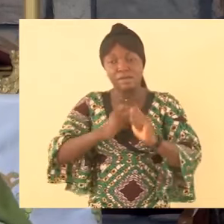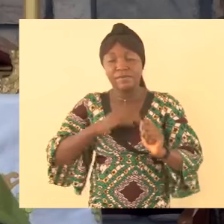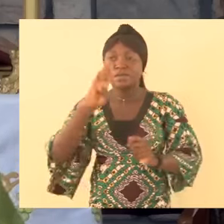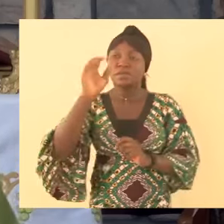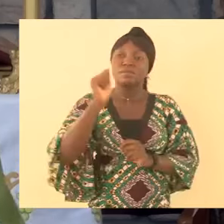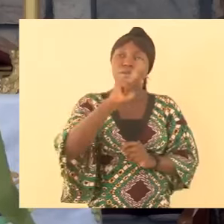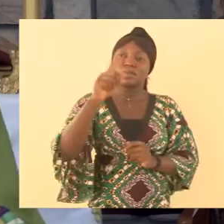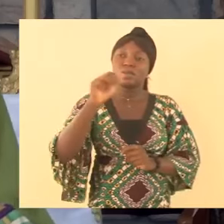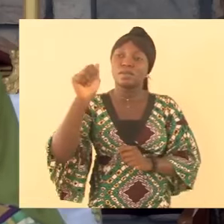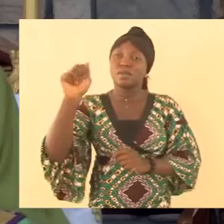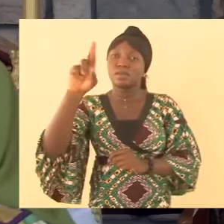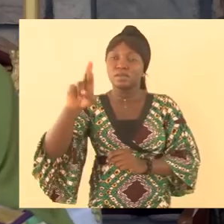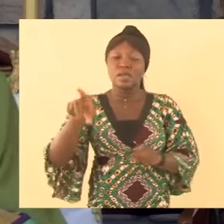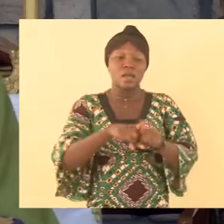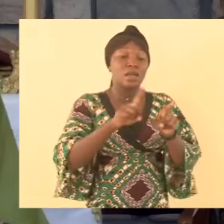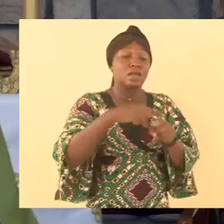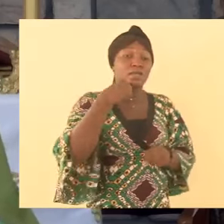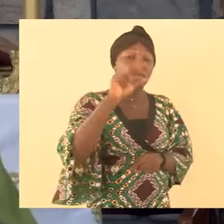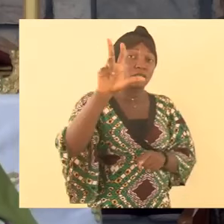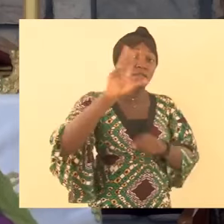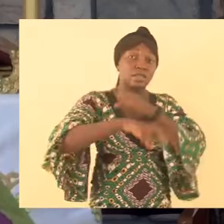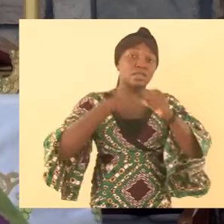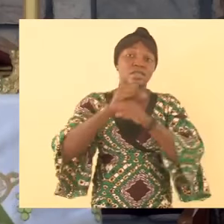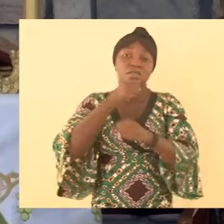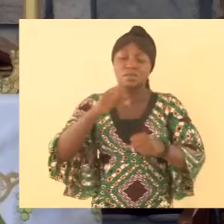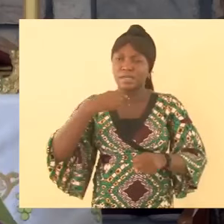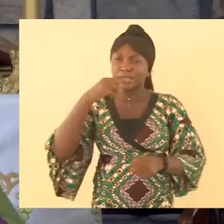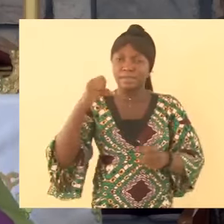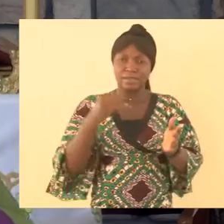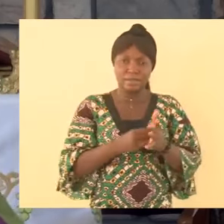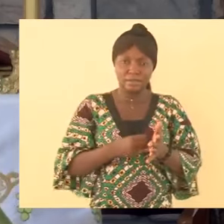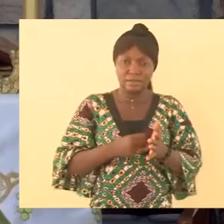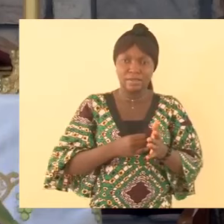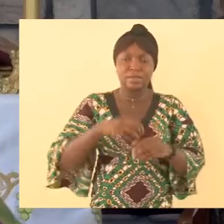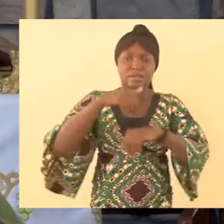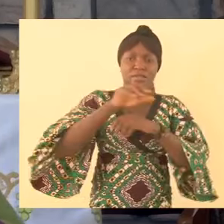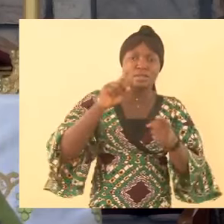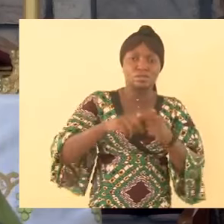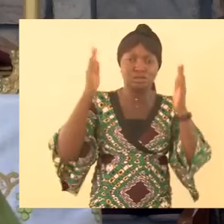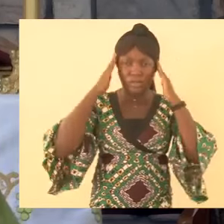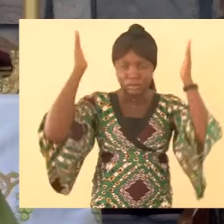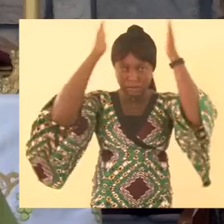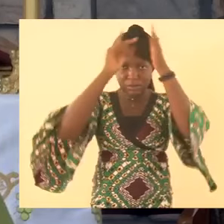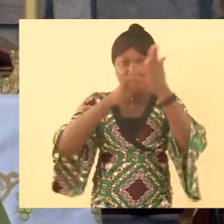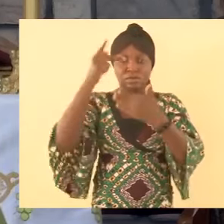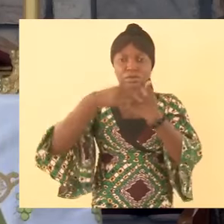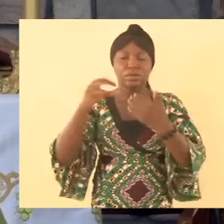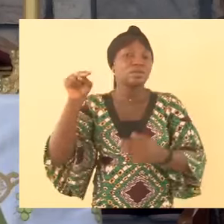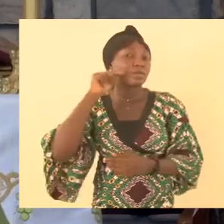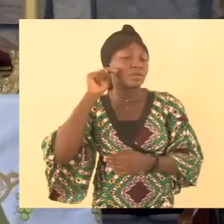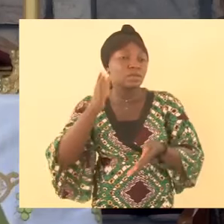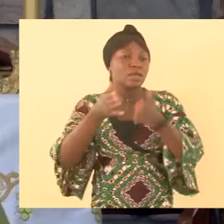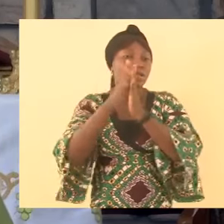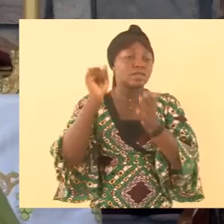bazaar. Yes, as I said, 3 years ago, I sent a memorandum to the Bishops' Conference of Nigeria asking that they